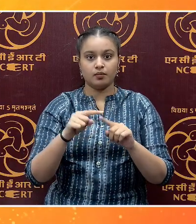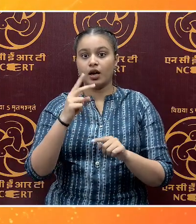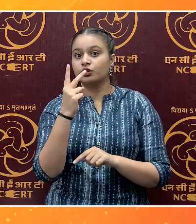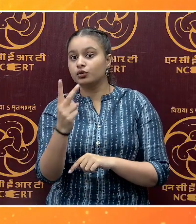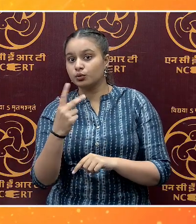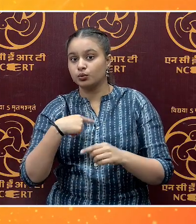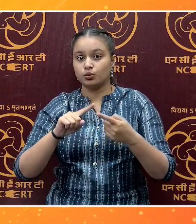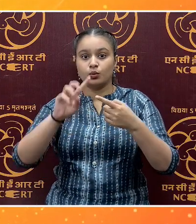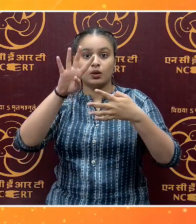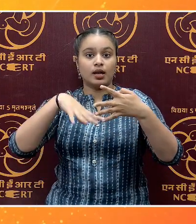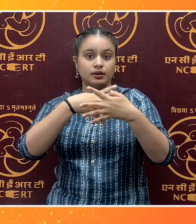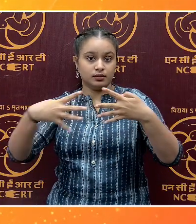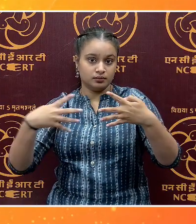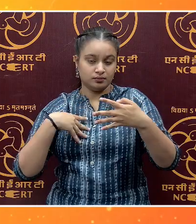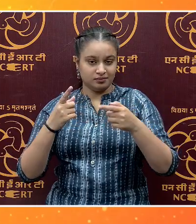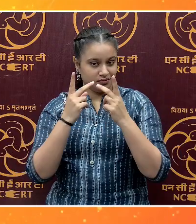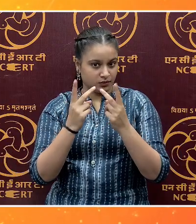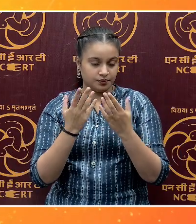sheet.